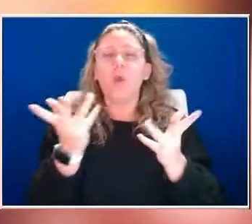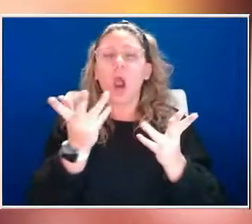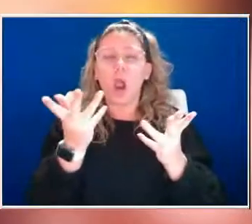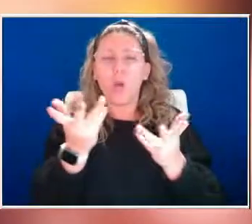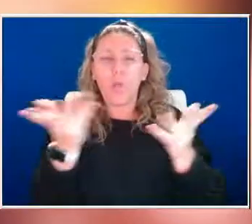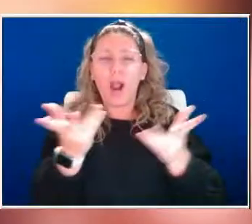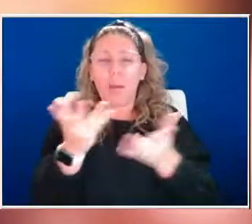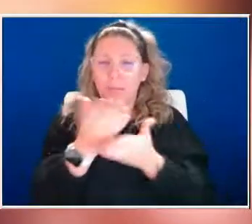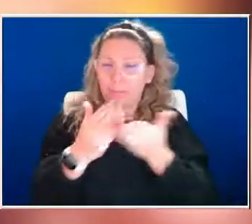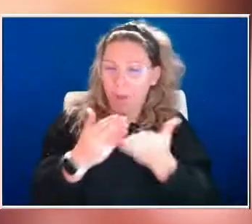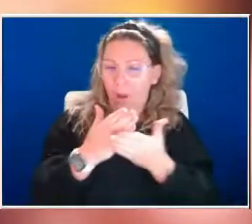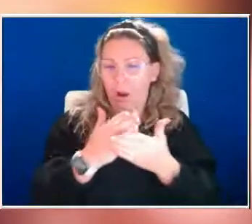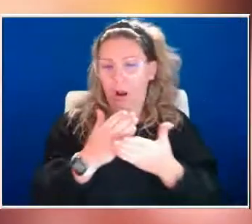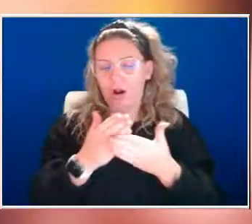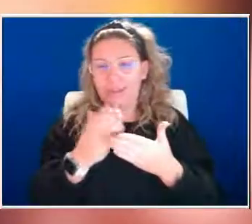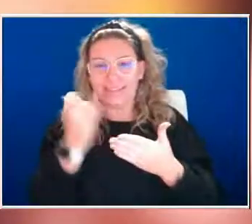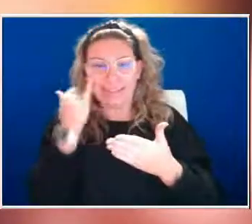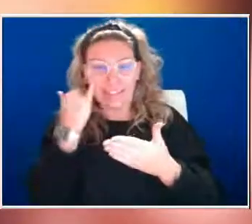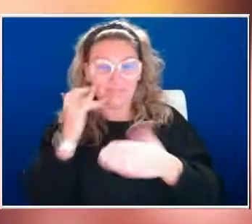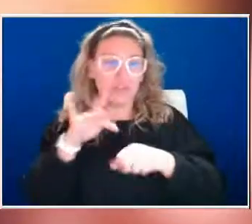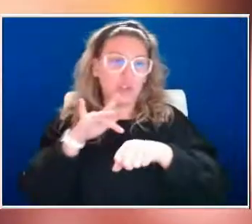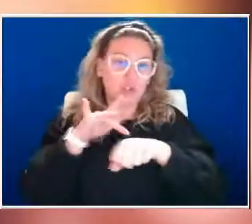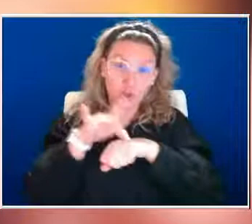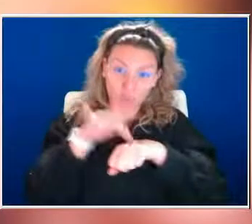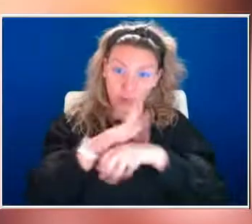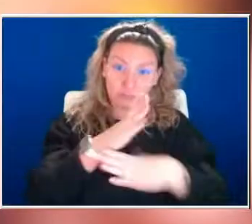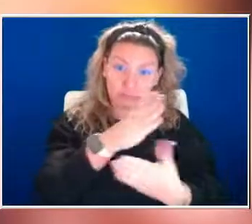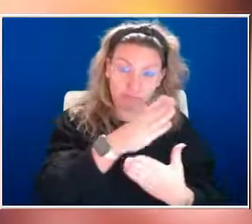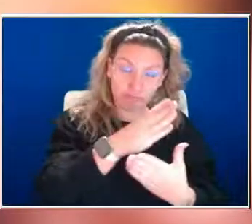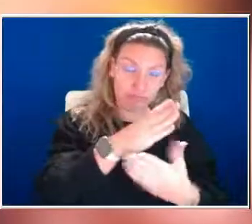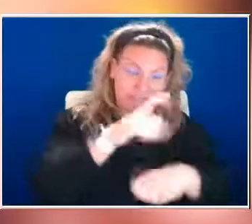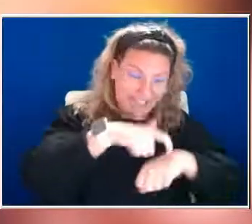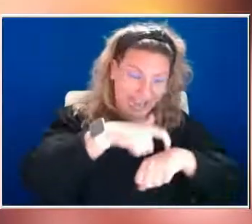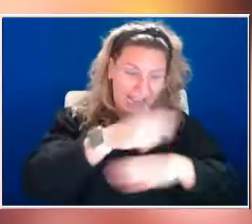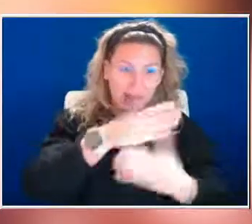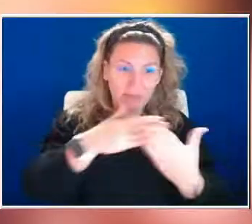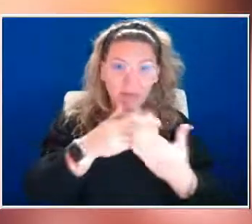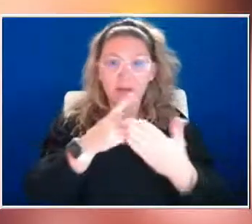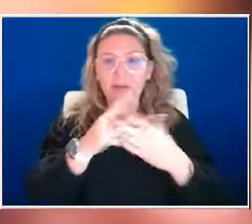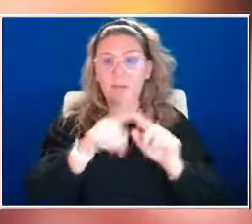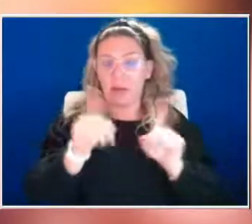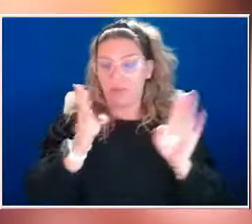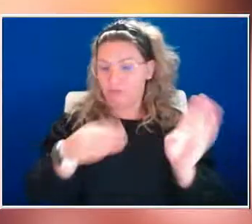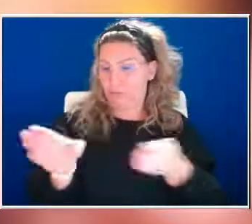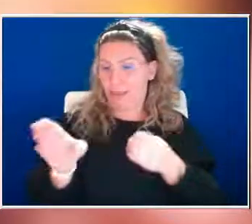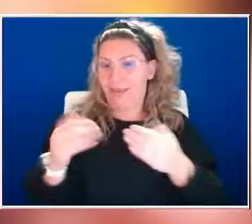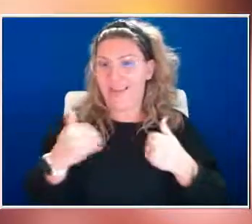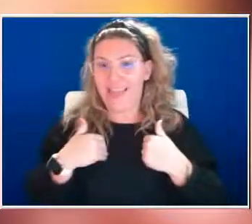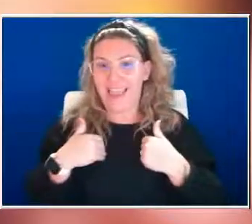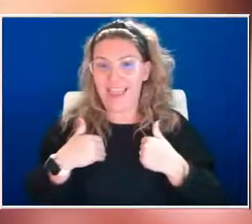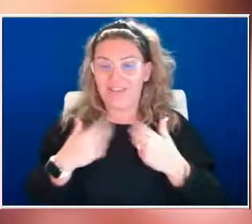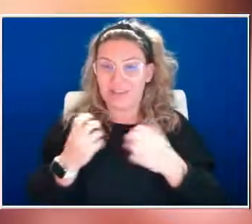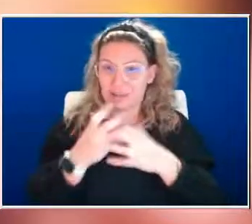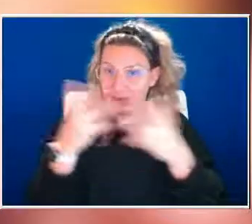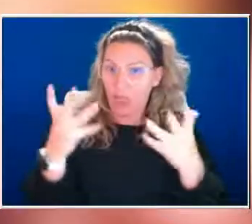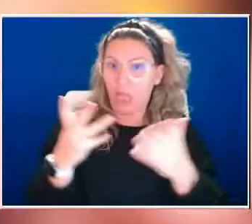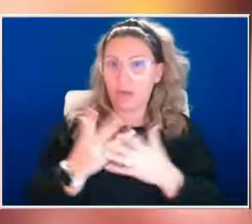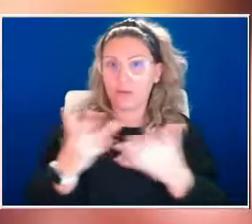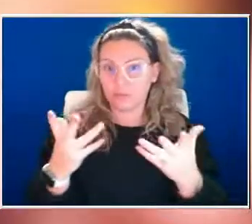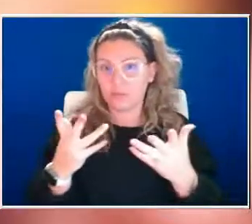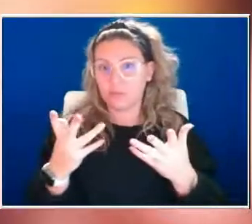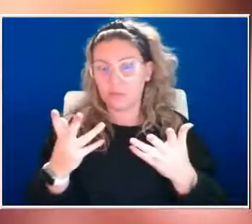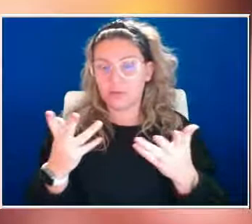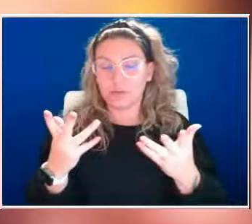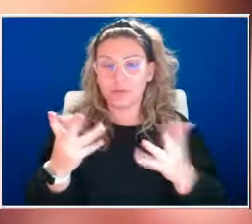you're in earlier stages, certainly, or if you don't have lymphedema, but you're planning on having an axillary dissection or a